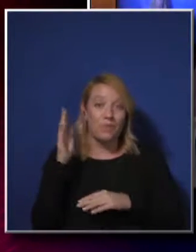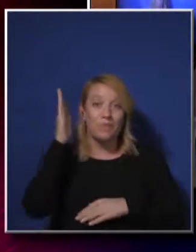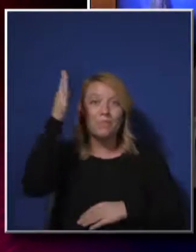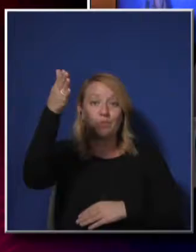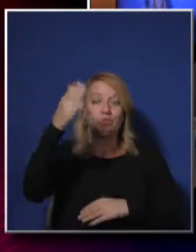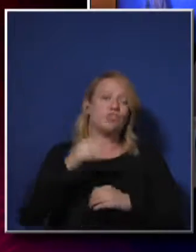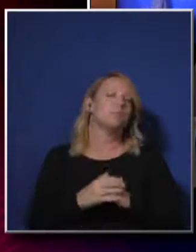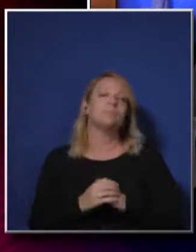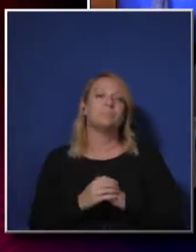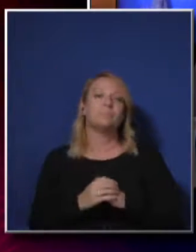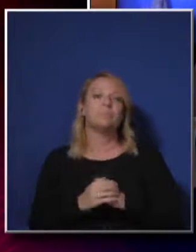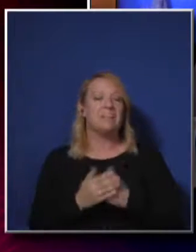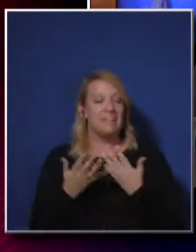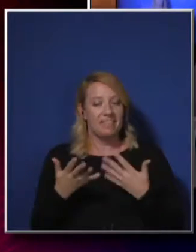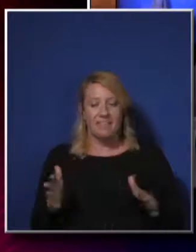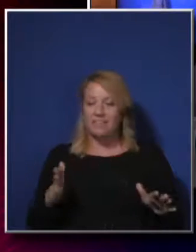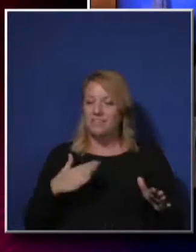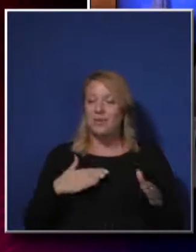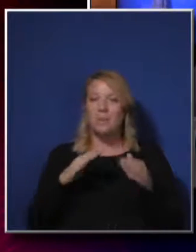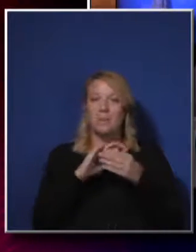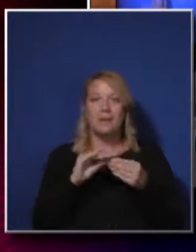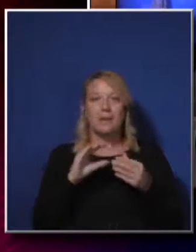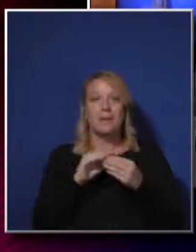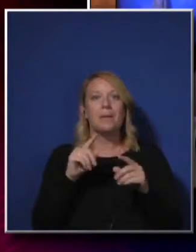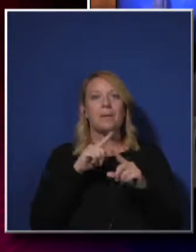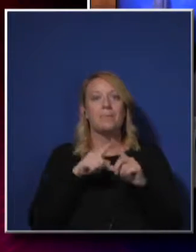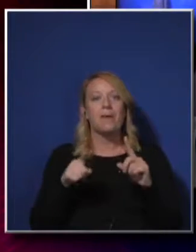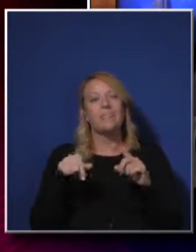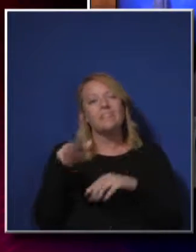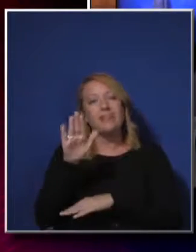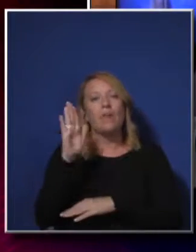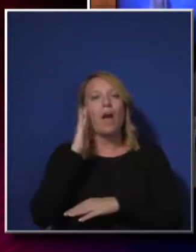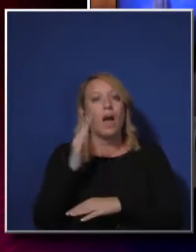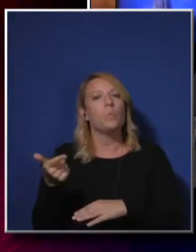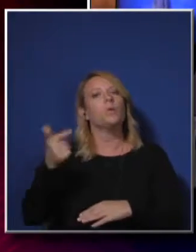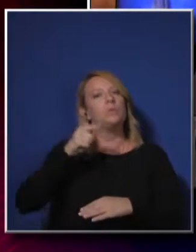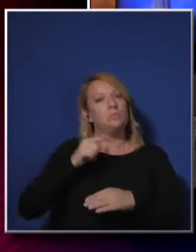will be hearing from me multiple times this afternoon.